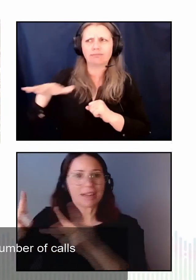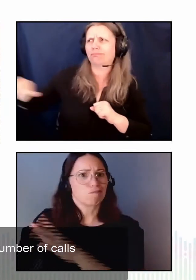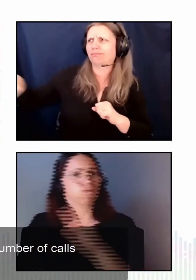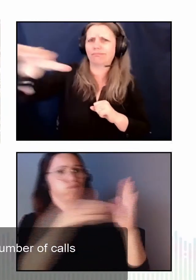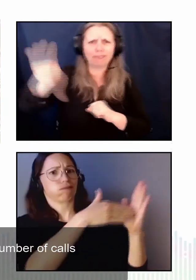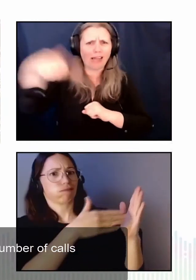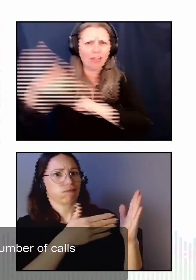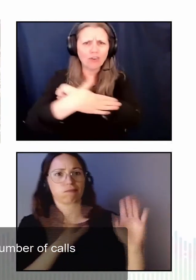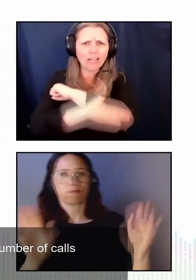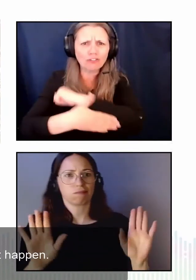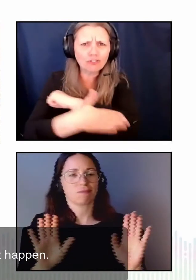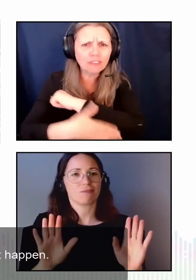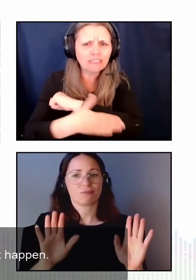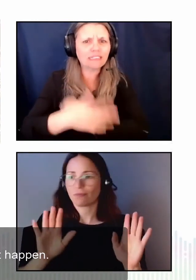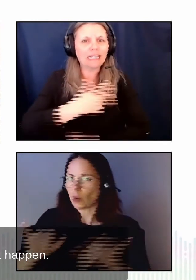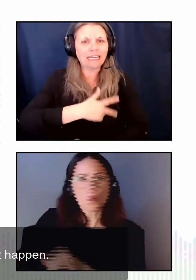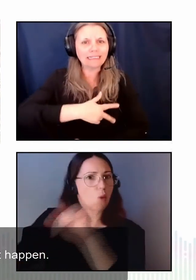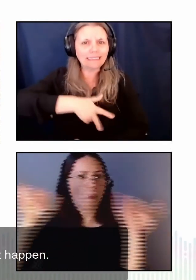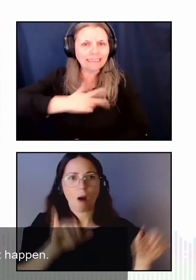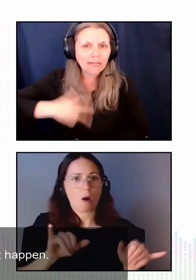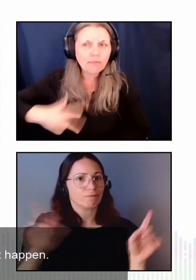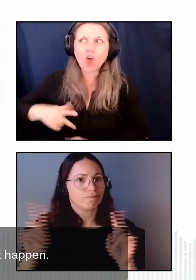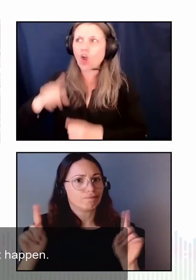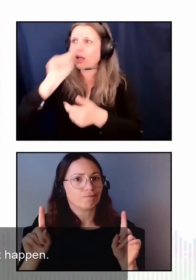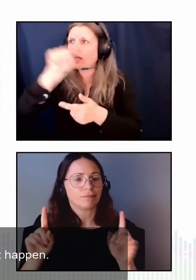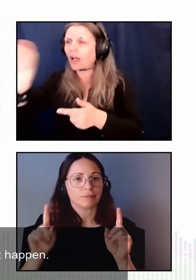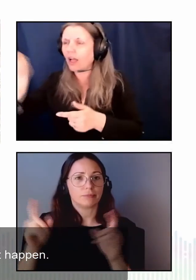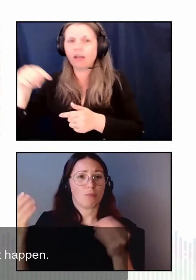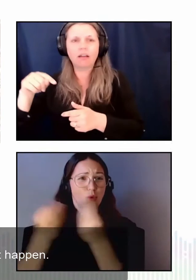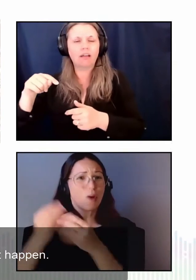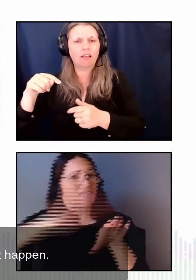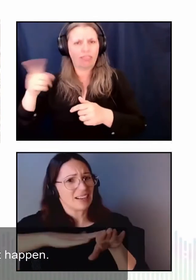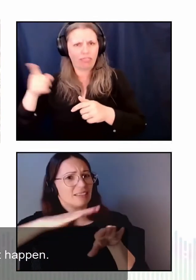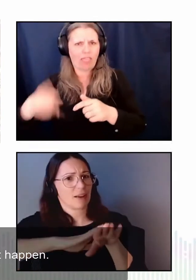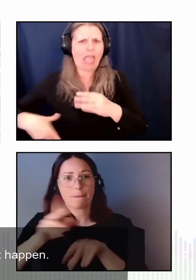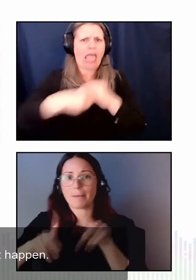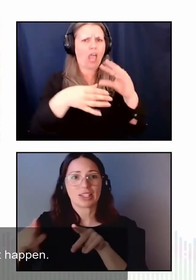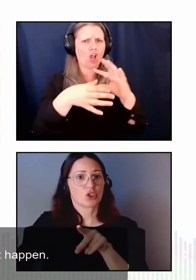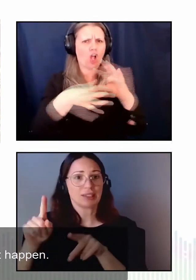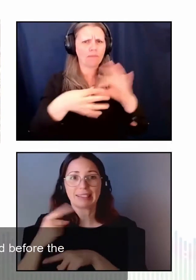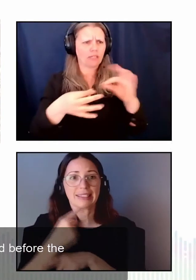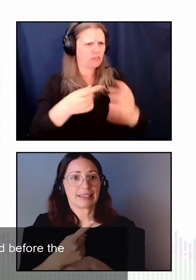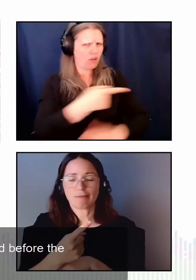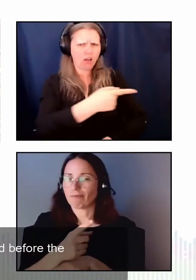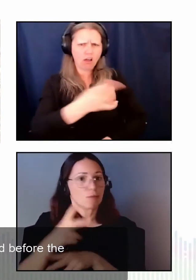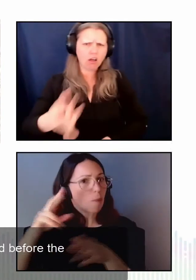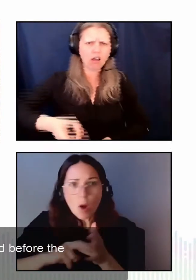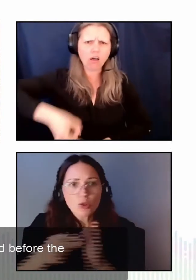the number of calls that people made saying that this shouldn't happen. Well, this had